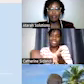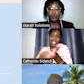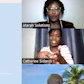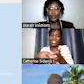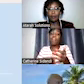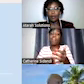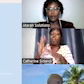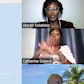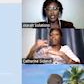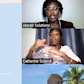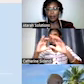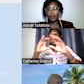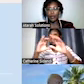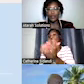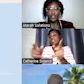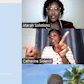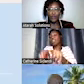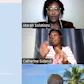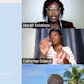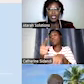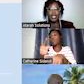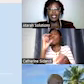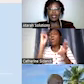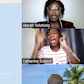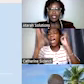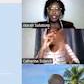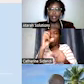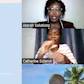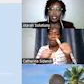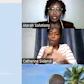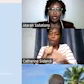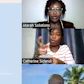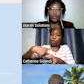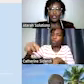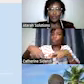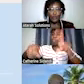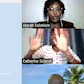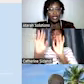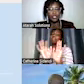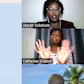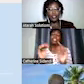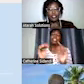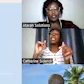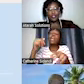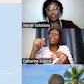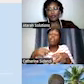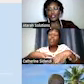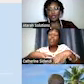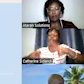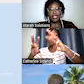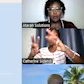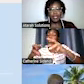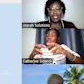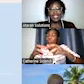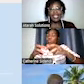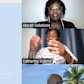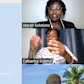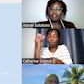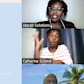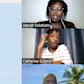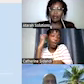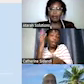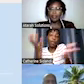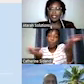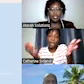don't have to worry about showing up on Ojijo Road. Their college is located on Ojijo Road. So Institute of Pension Management, and they